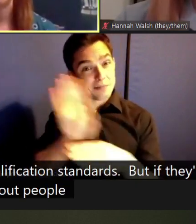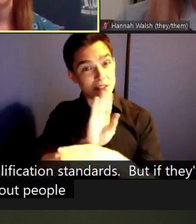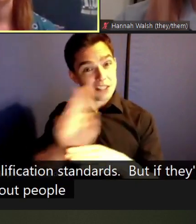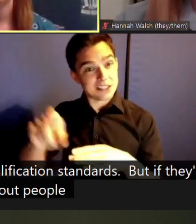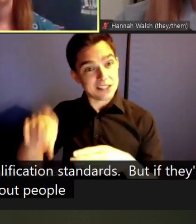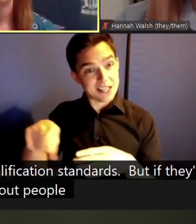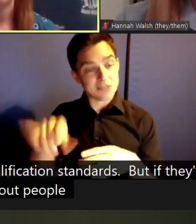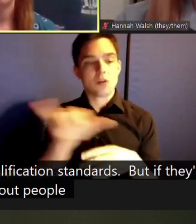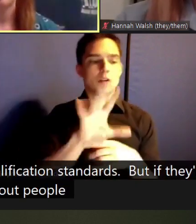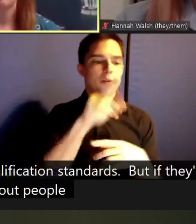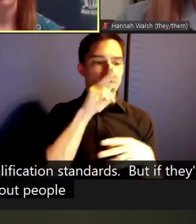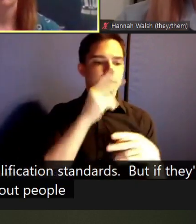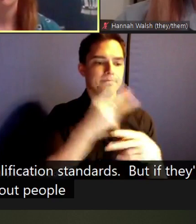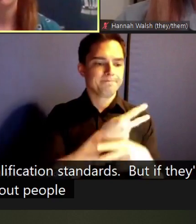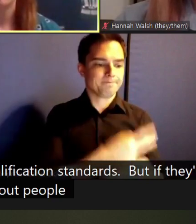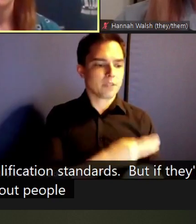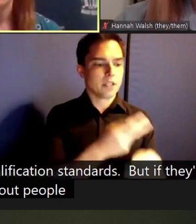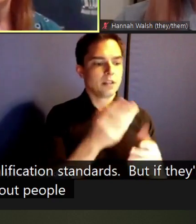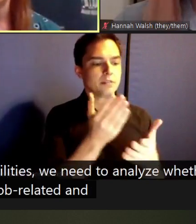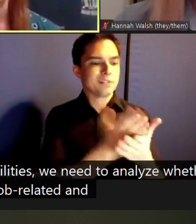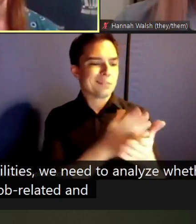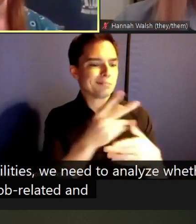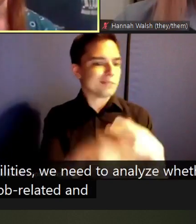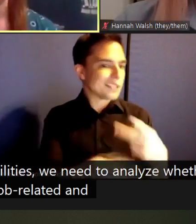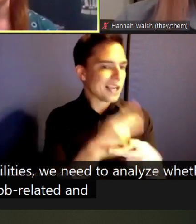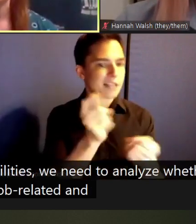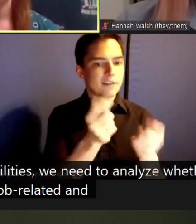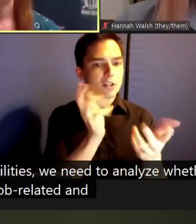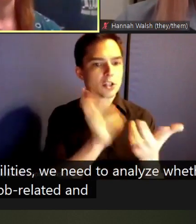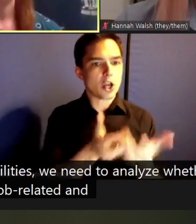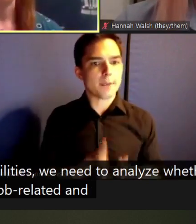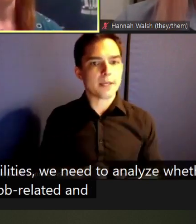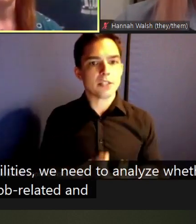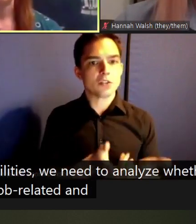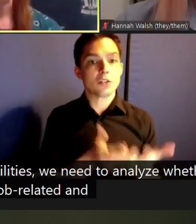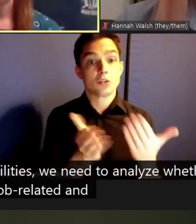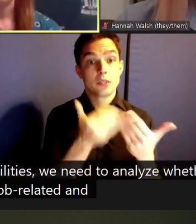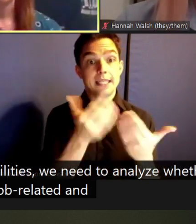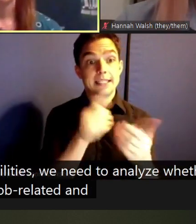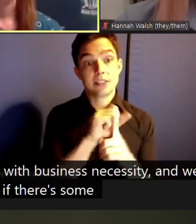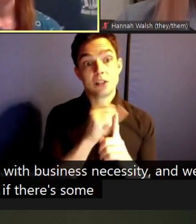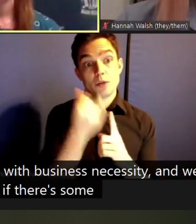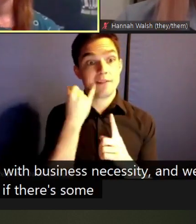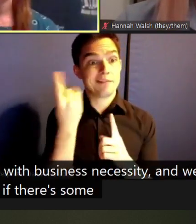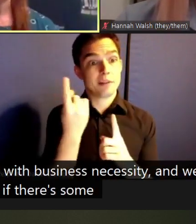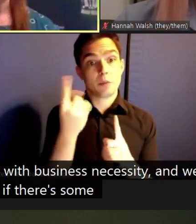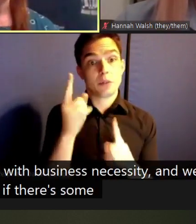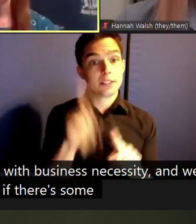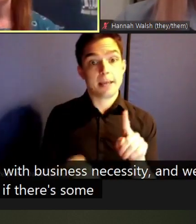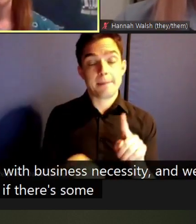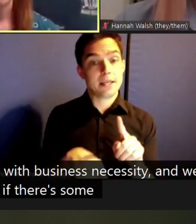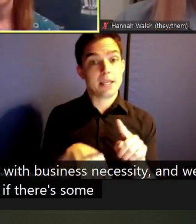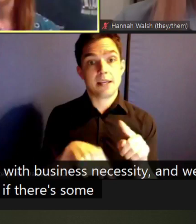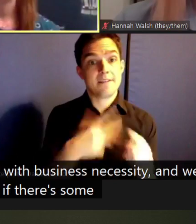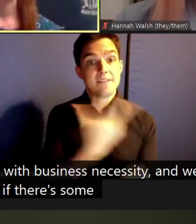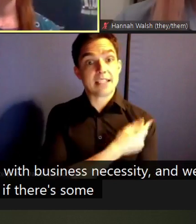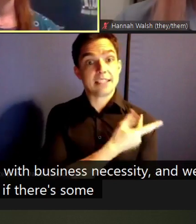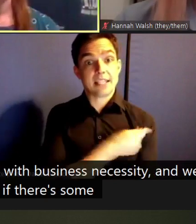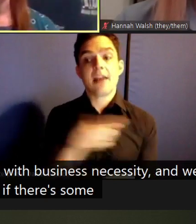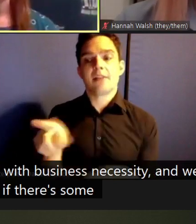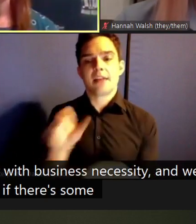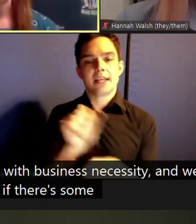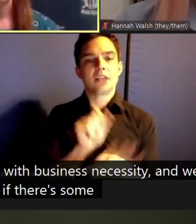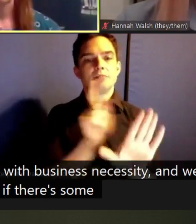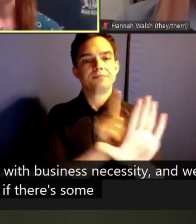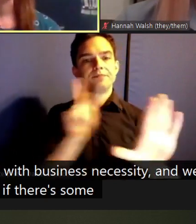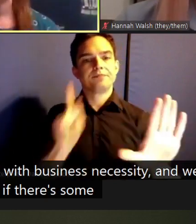to figure out if there's some sort of accommodation. So the easy situation is if somebody is unable to get vaccinated, they can telework, or maybe they